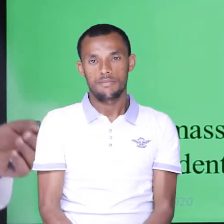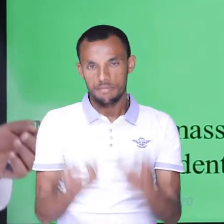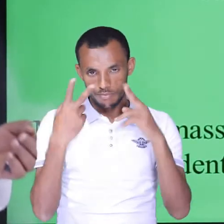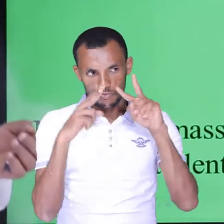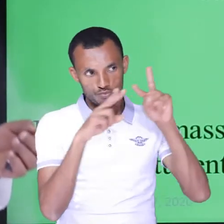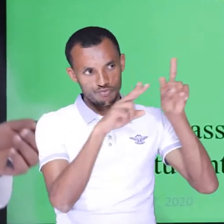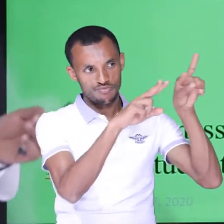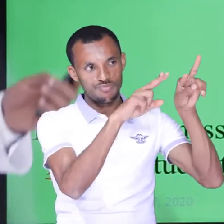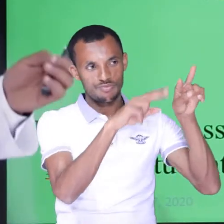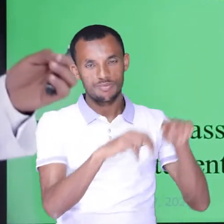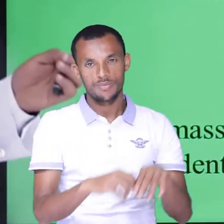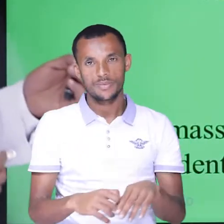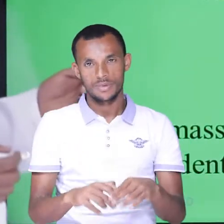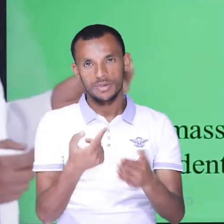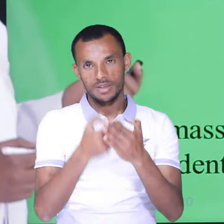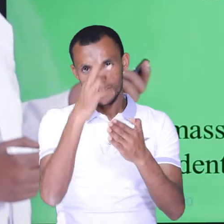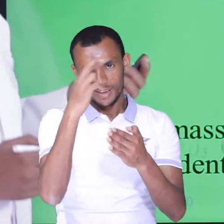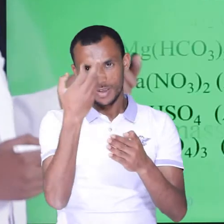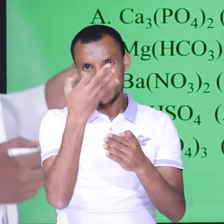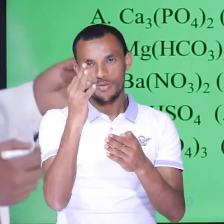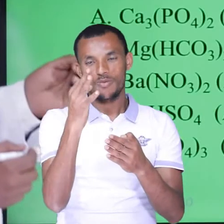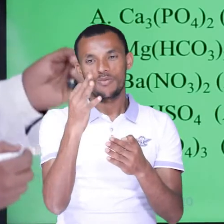Look, in case of